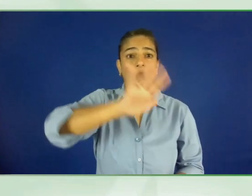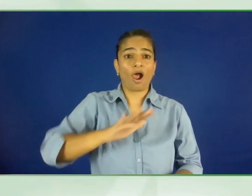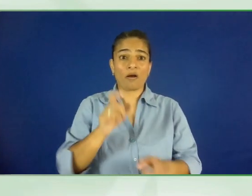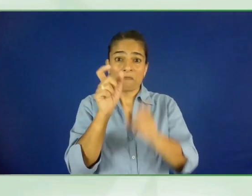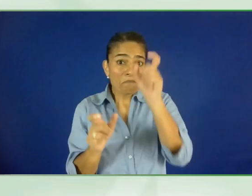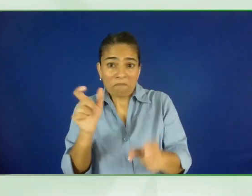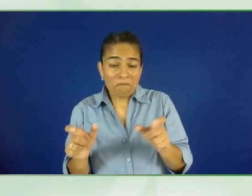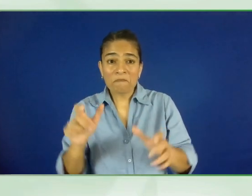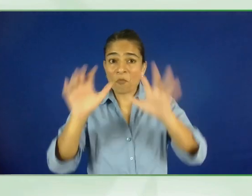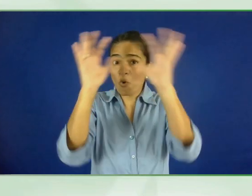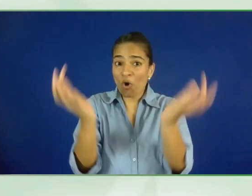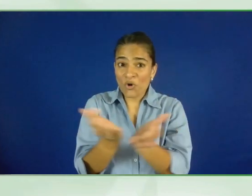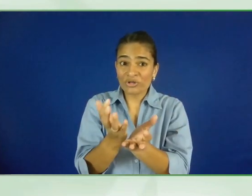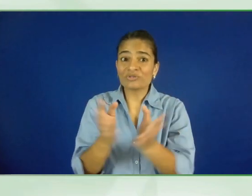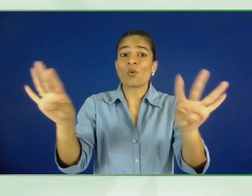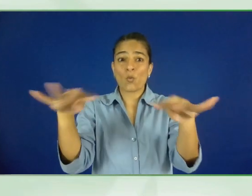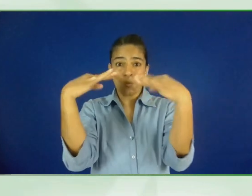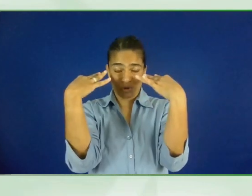stream.